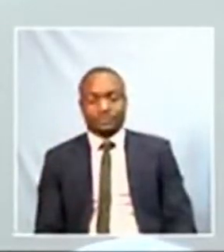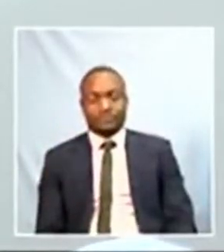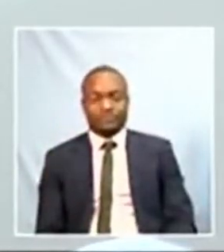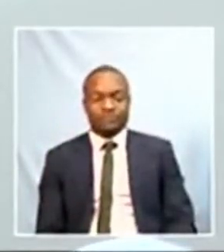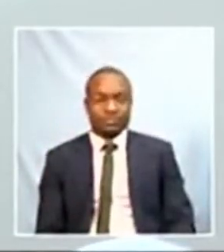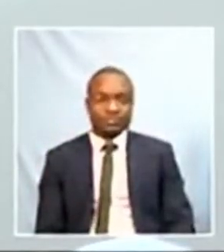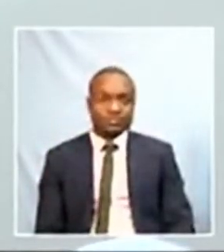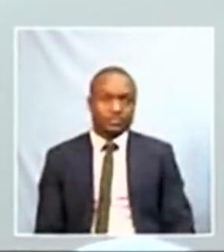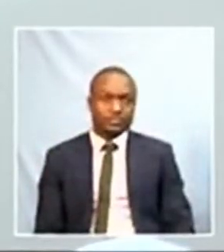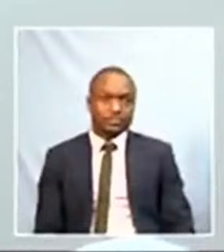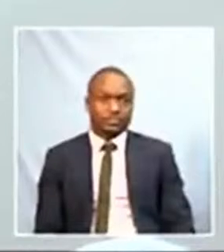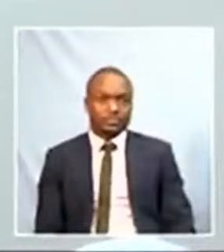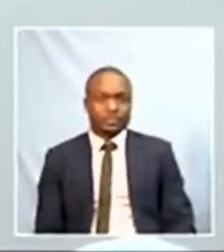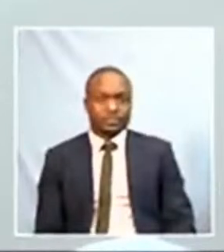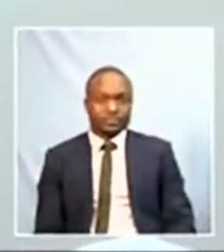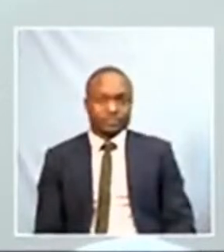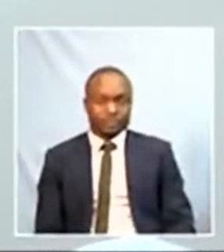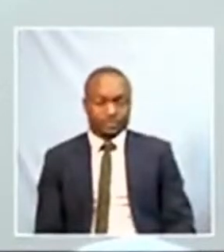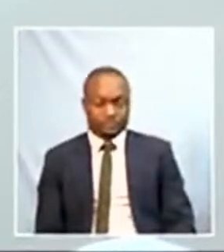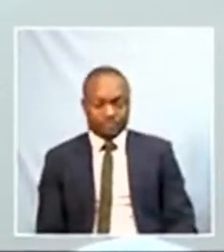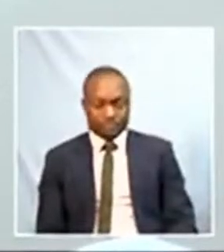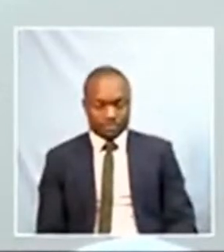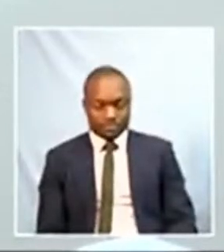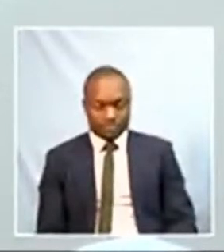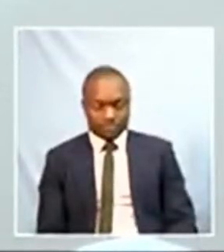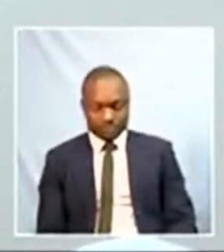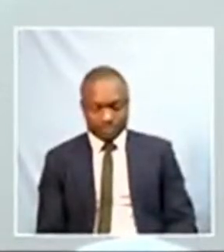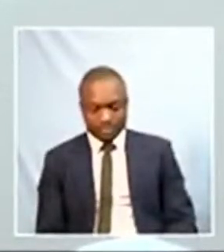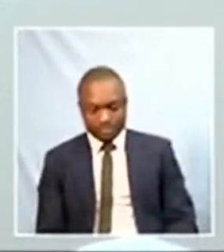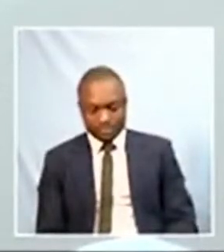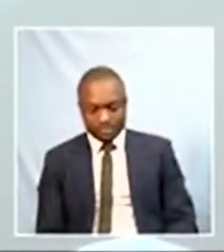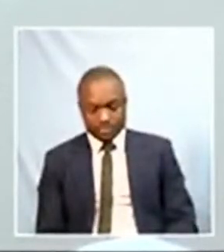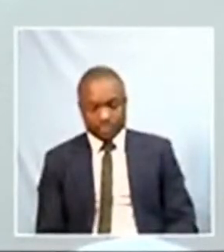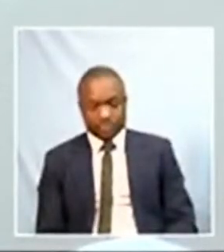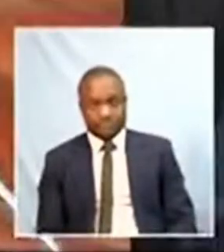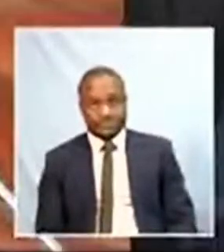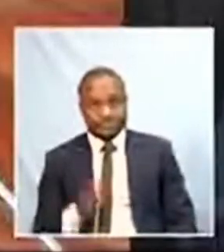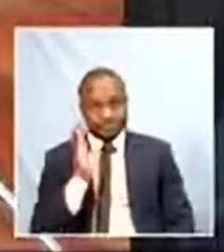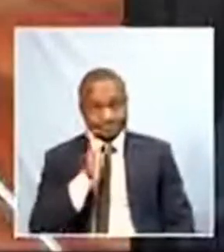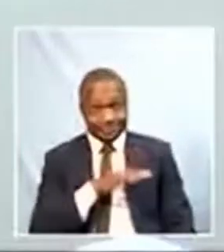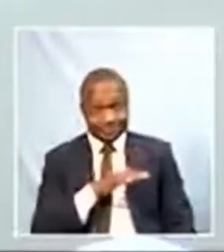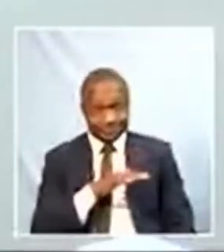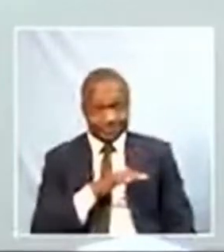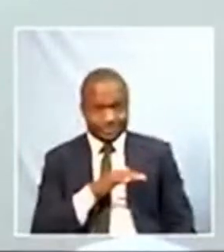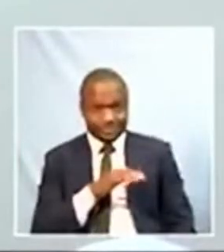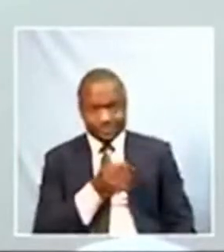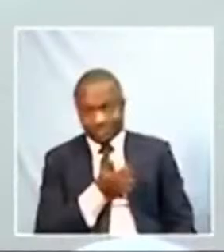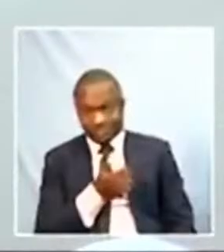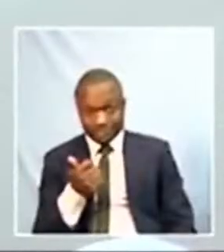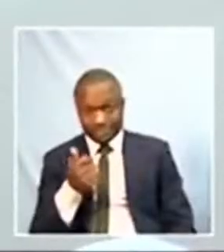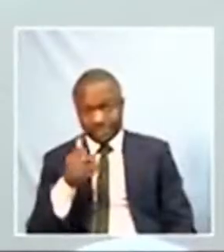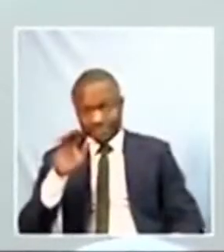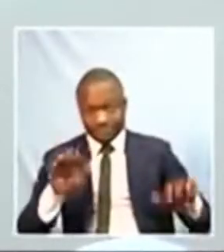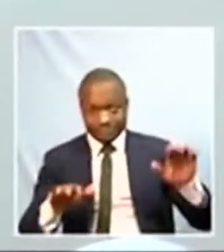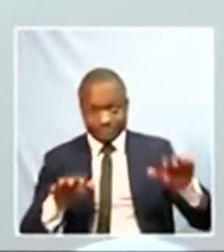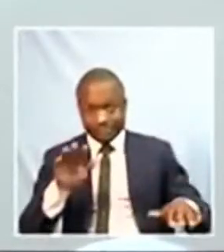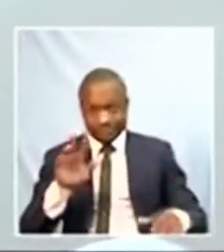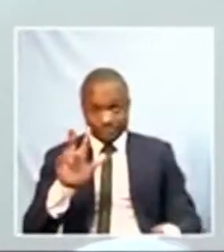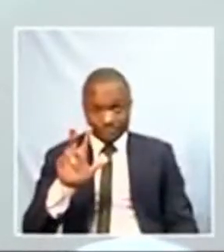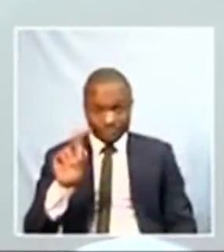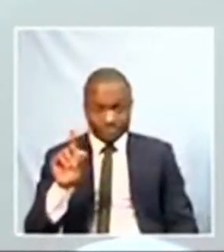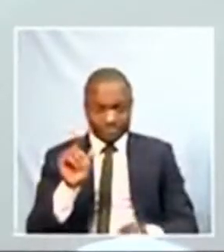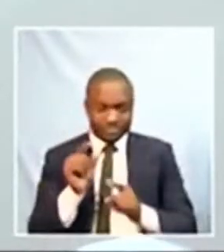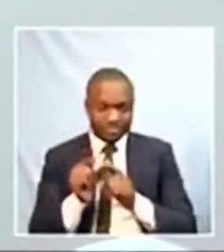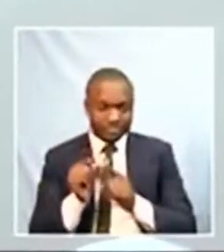Are we there? Yes, Chair. You are done? Yes. Then also the column for the balances at 31st